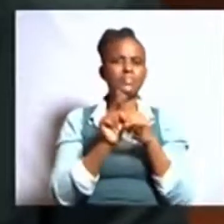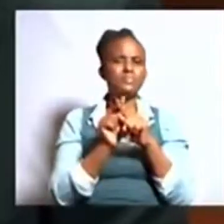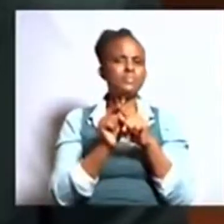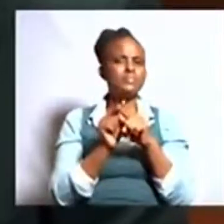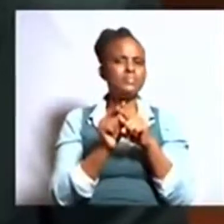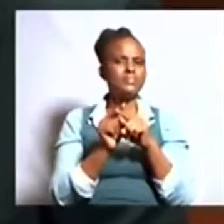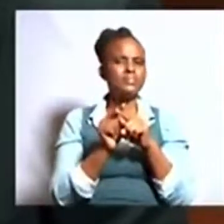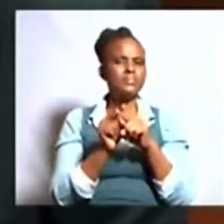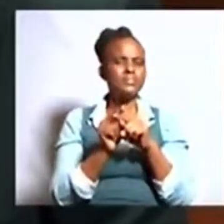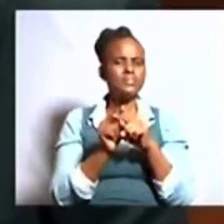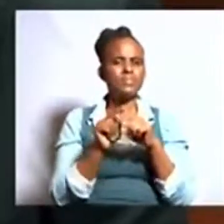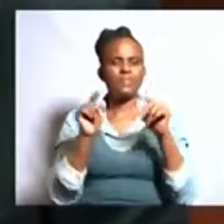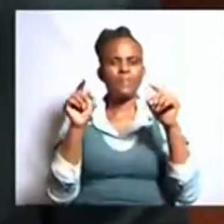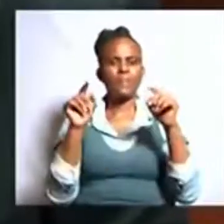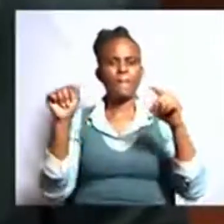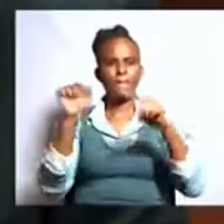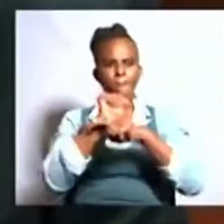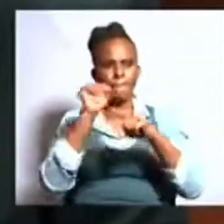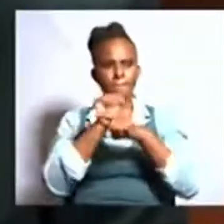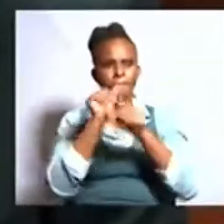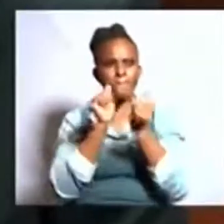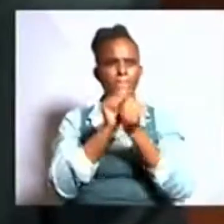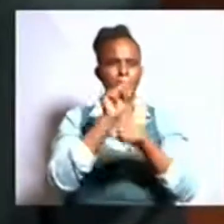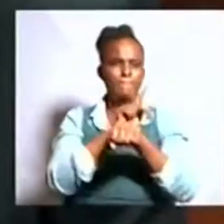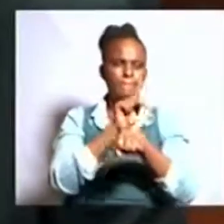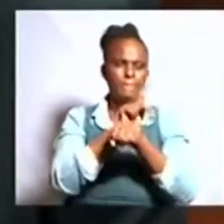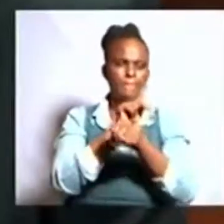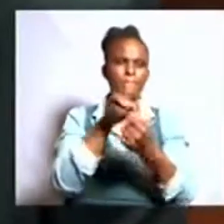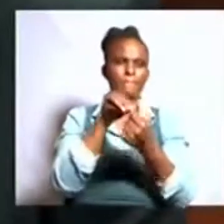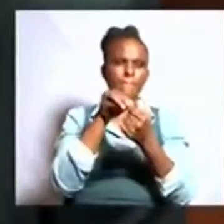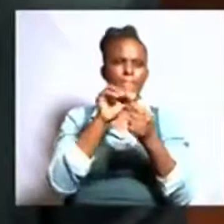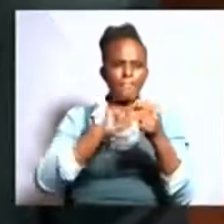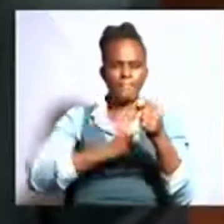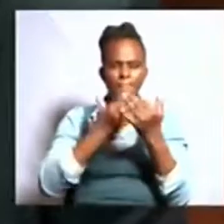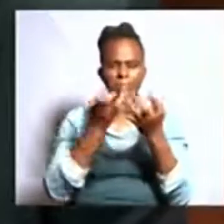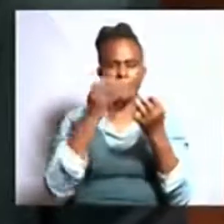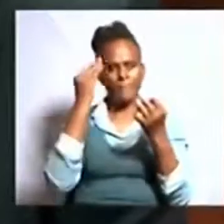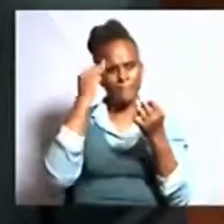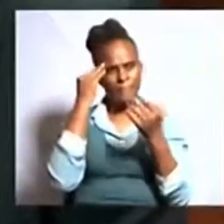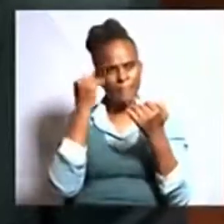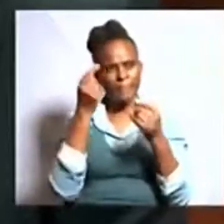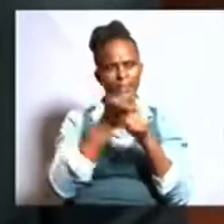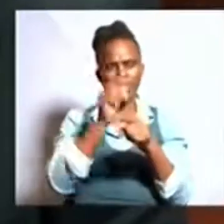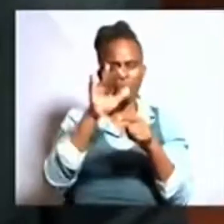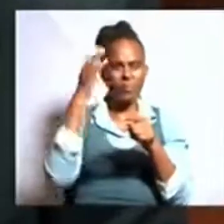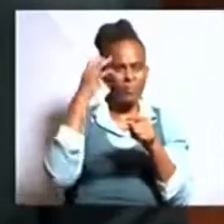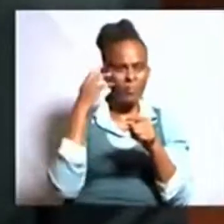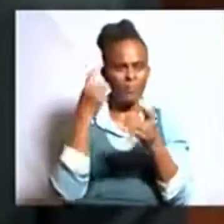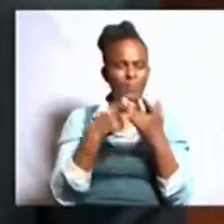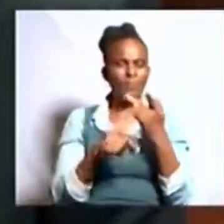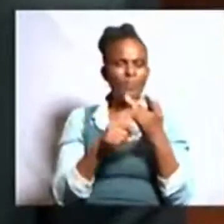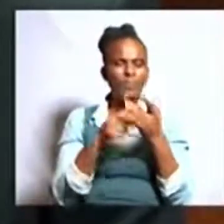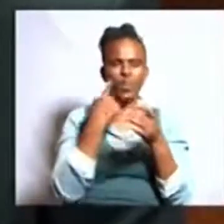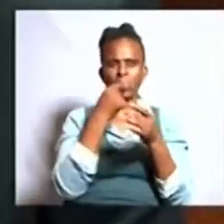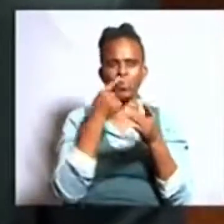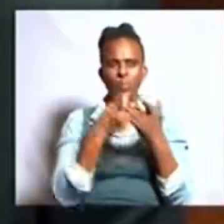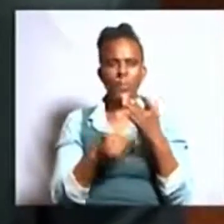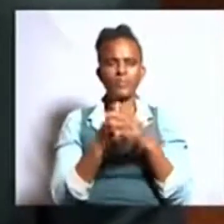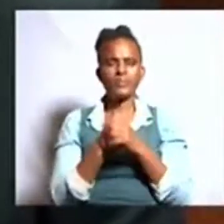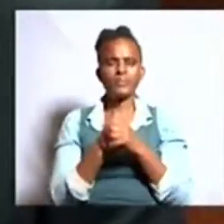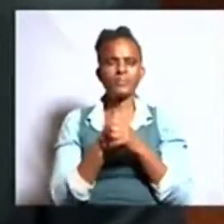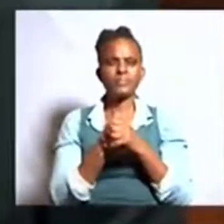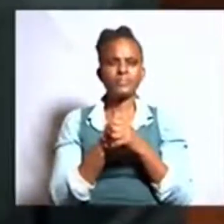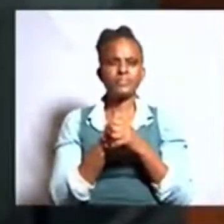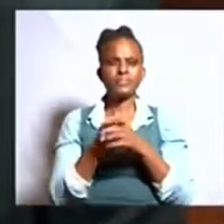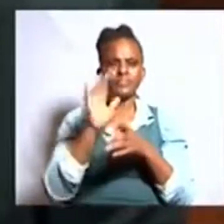these projects? But specifically, we want to know from your office, who